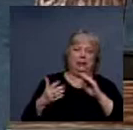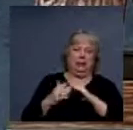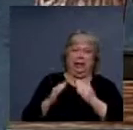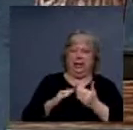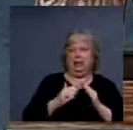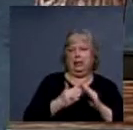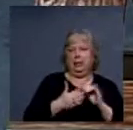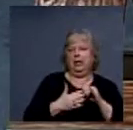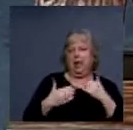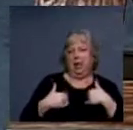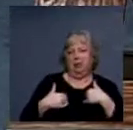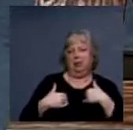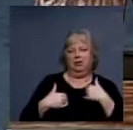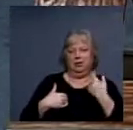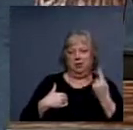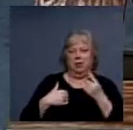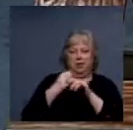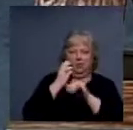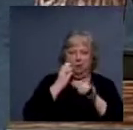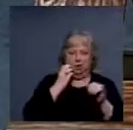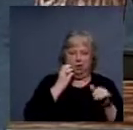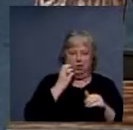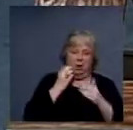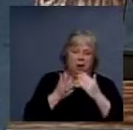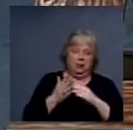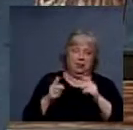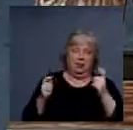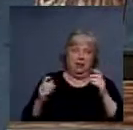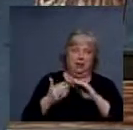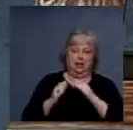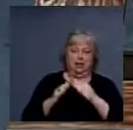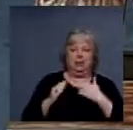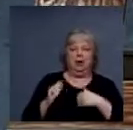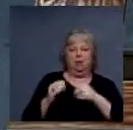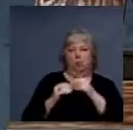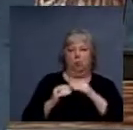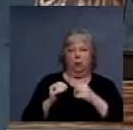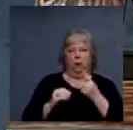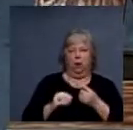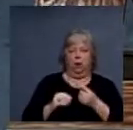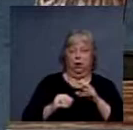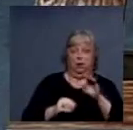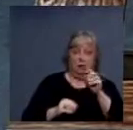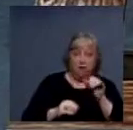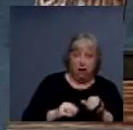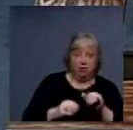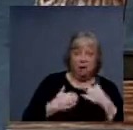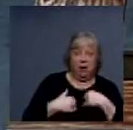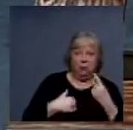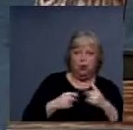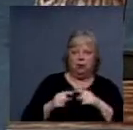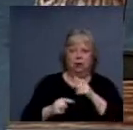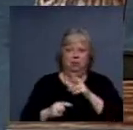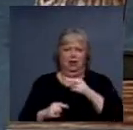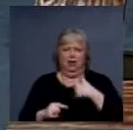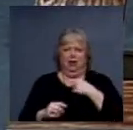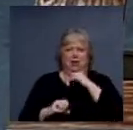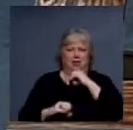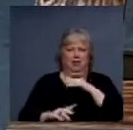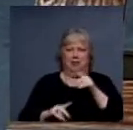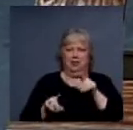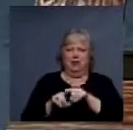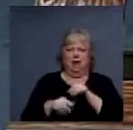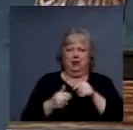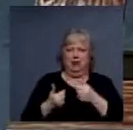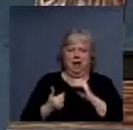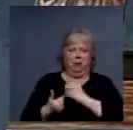So most cities have more than one. Even Fayetteville has one. But Little Rock really doesn't have anything like this.